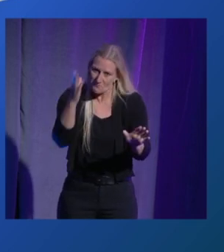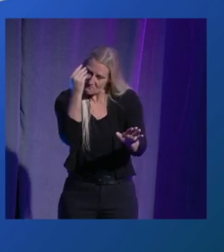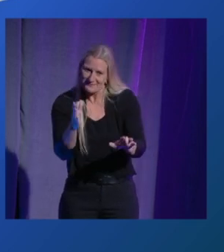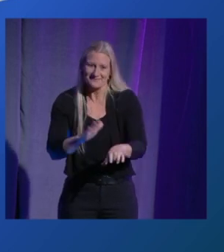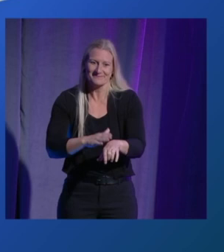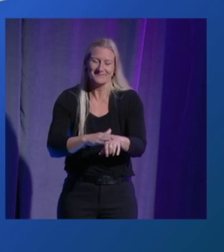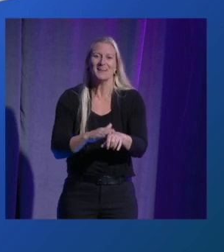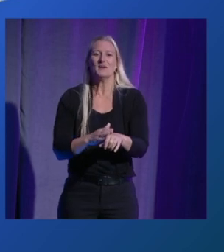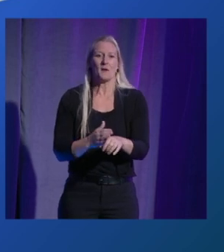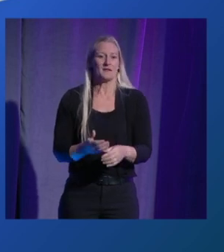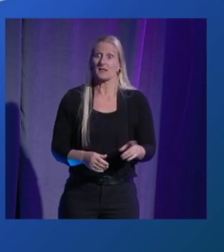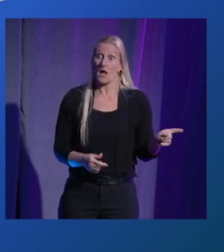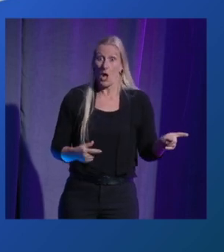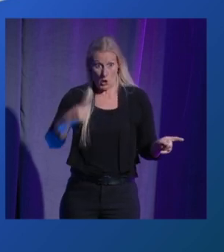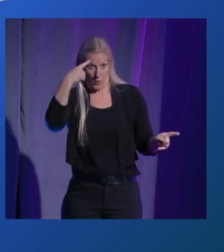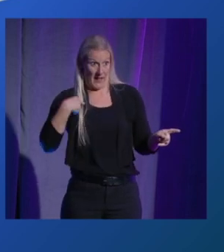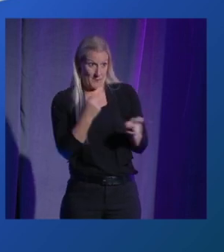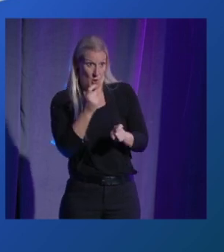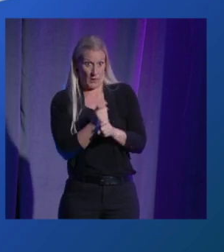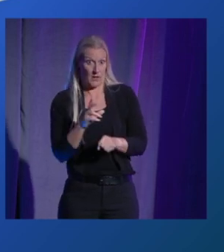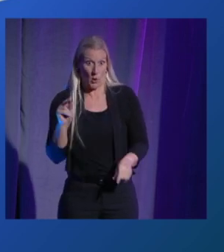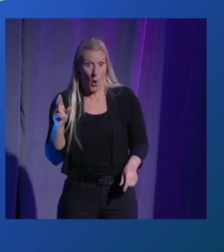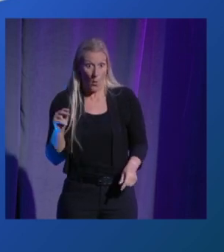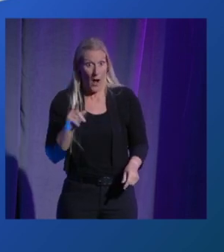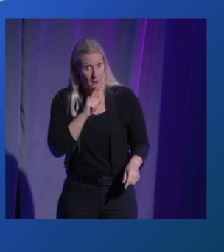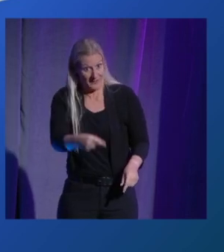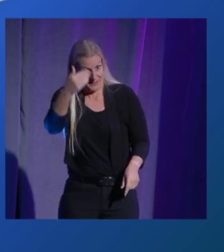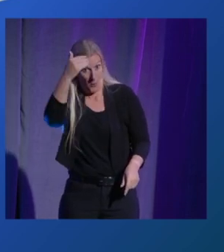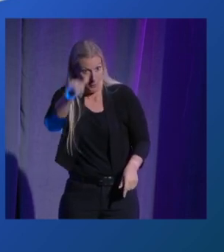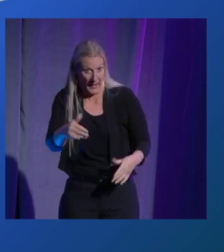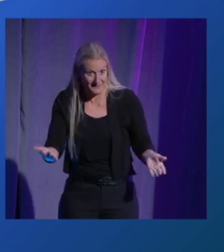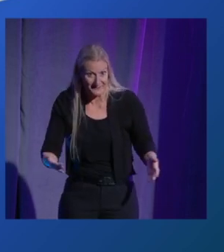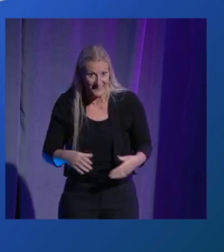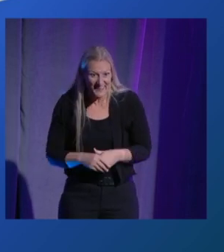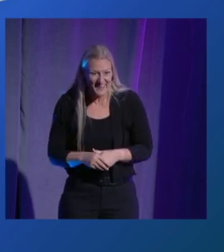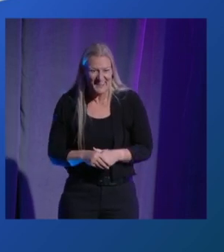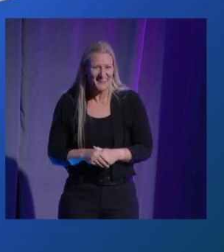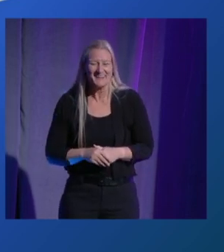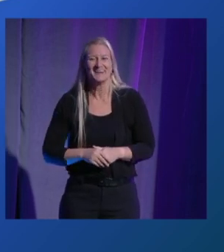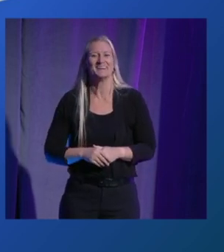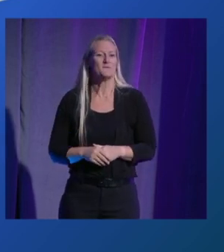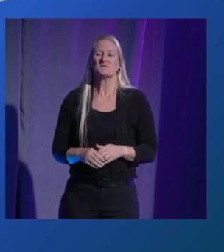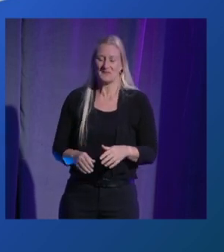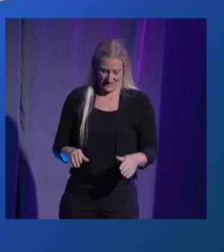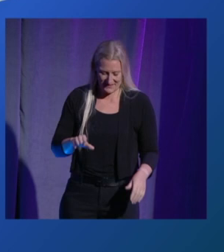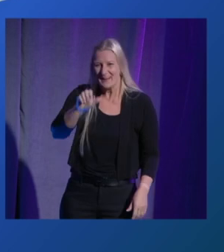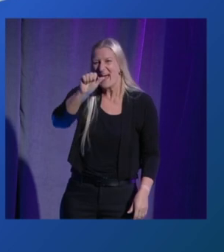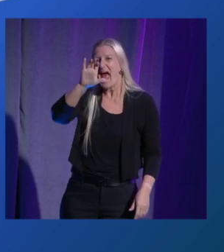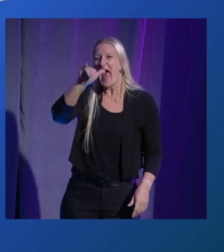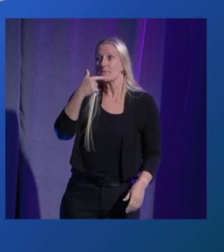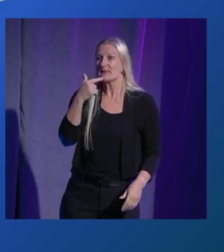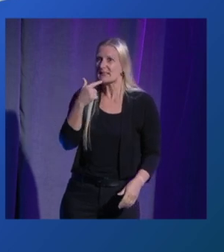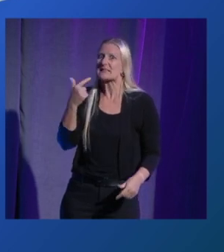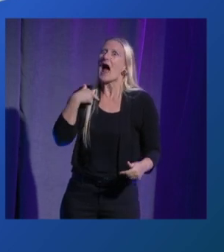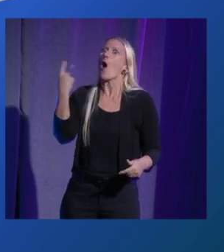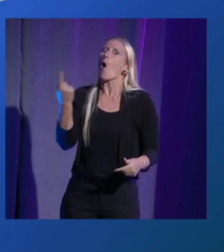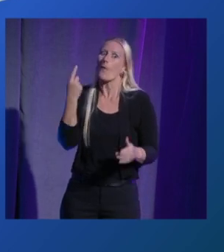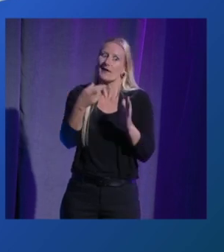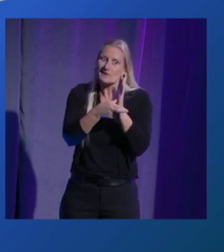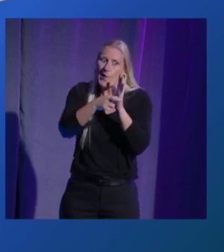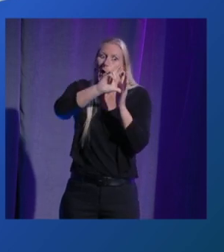overnight so and you guys think I'm joking that that's real that's I really know that I always make sure to do these things when I'm at slooh so I can use the slooh